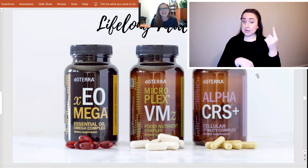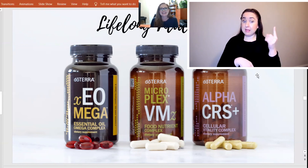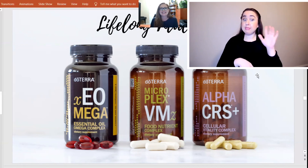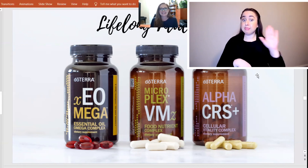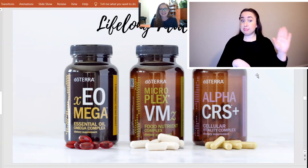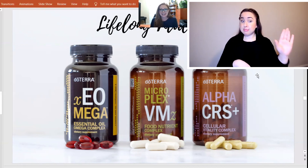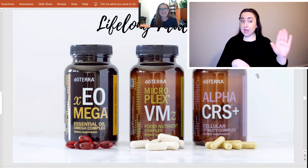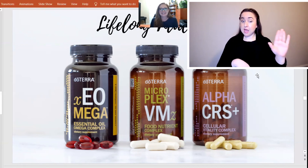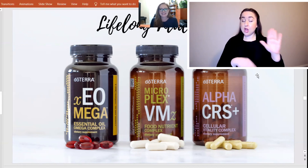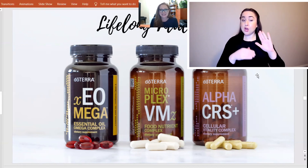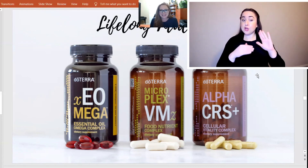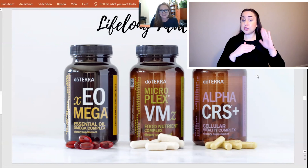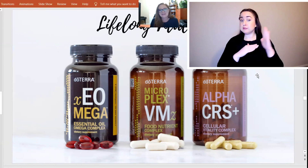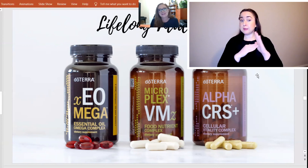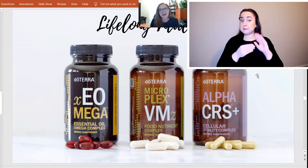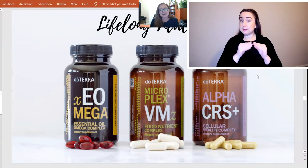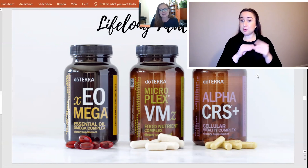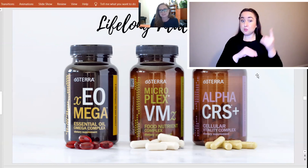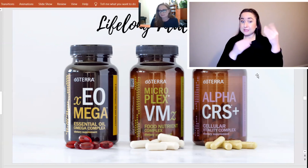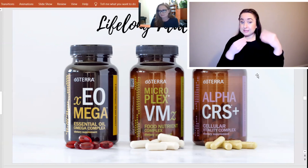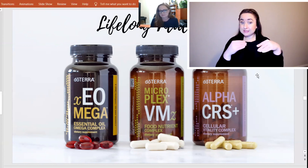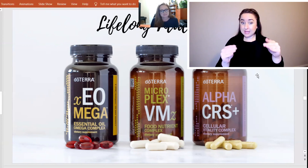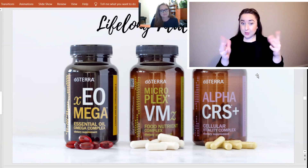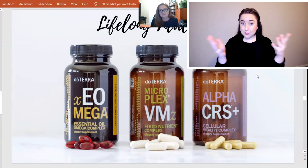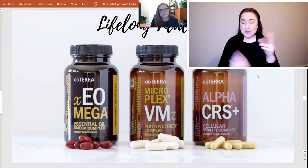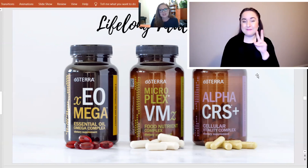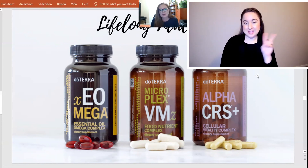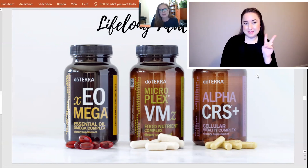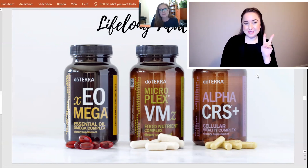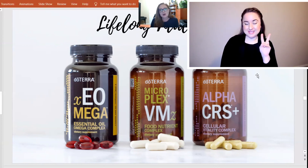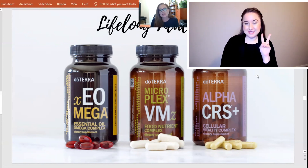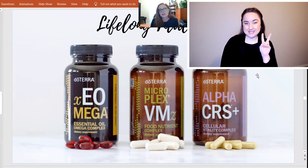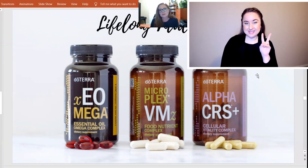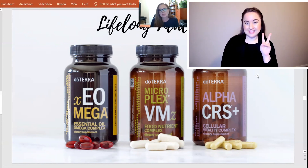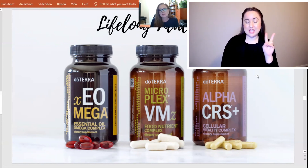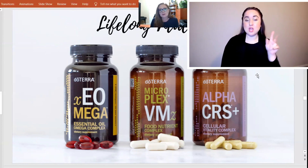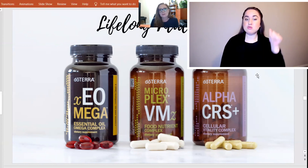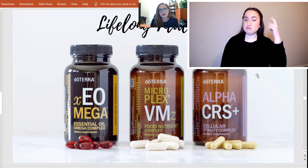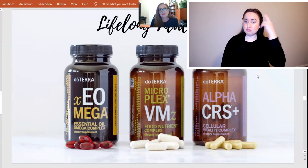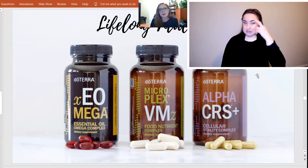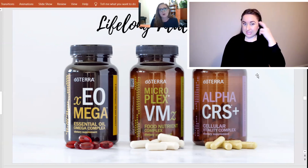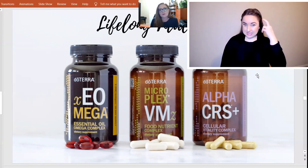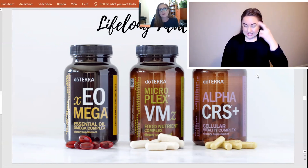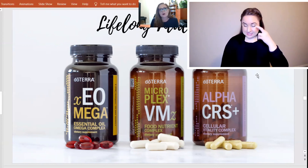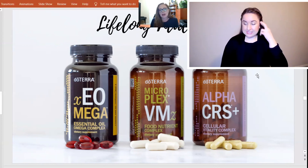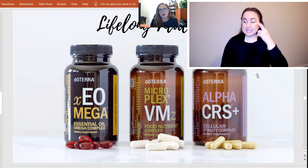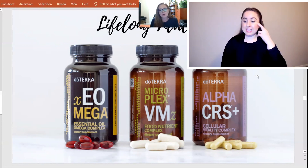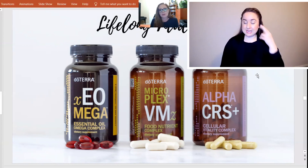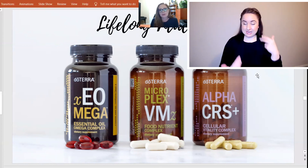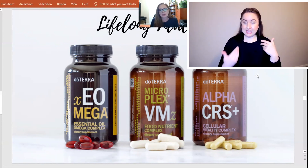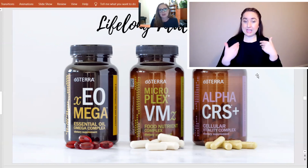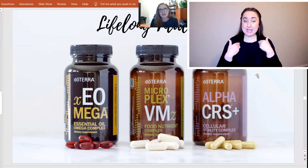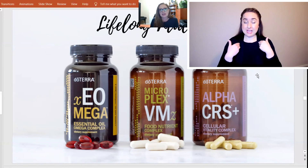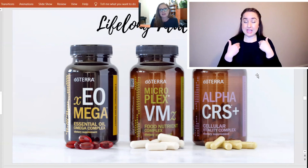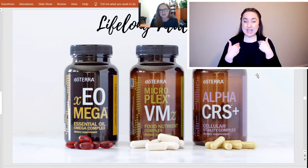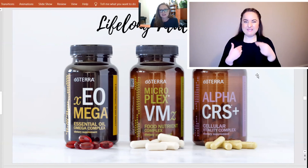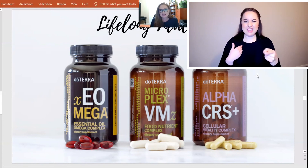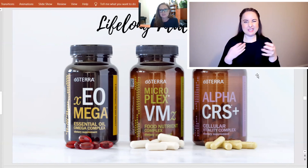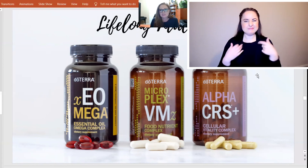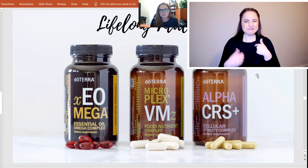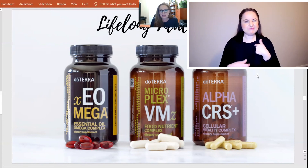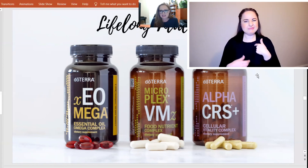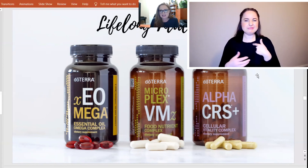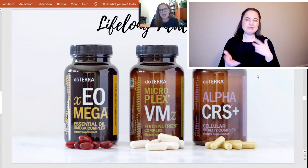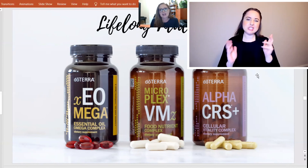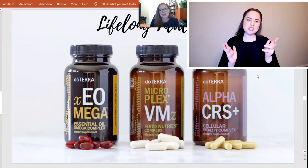And again, there's a reason for that. When I'm talking with people about their overall health, this